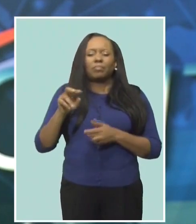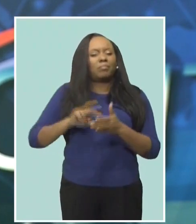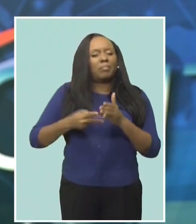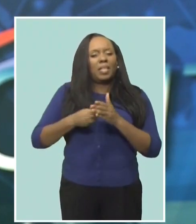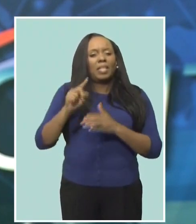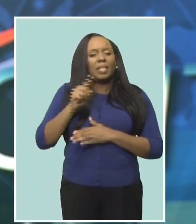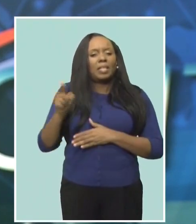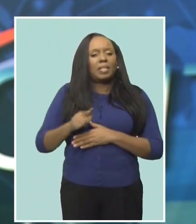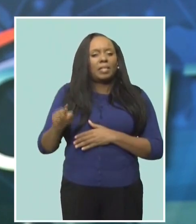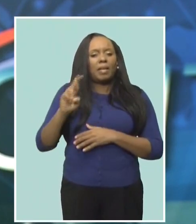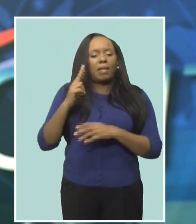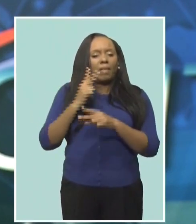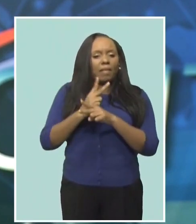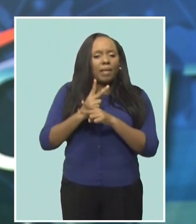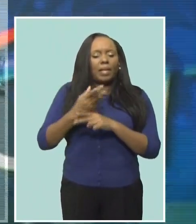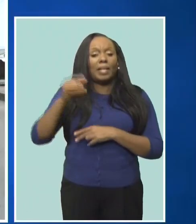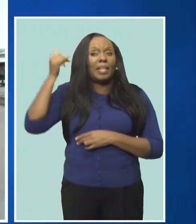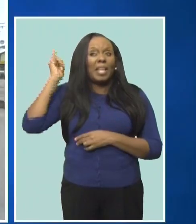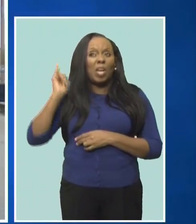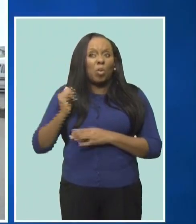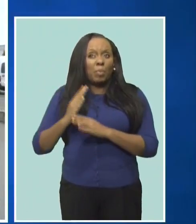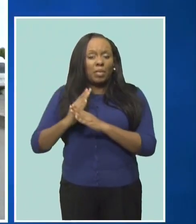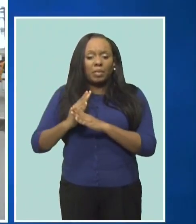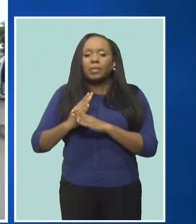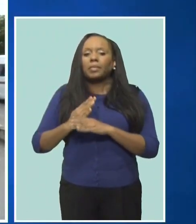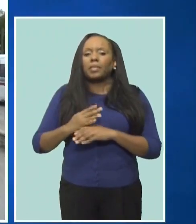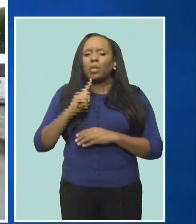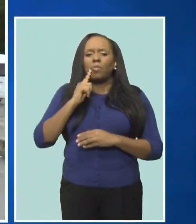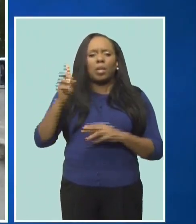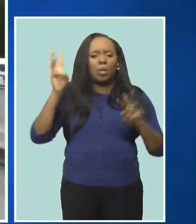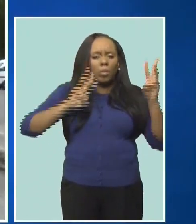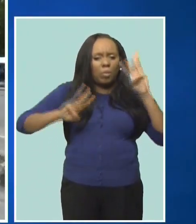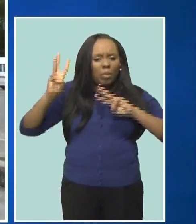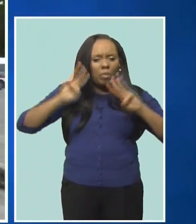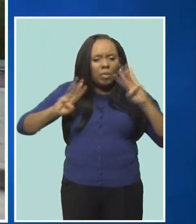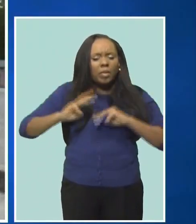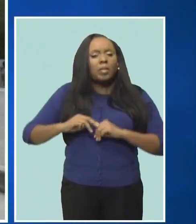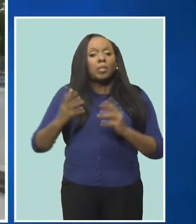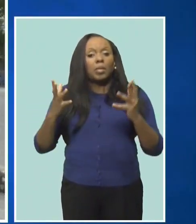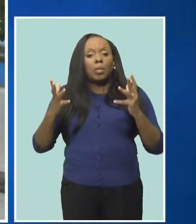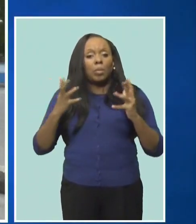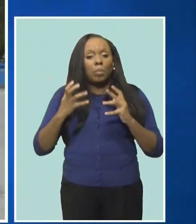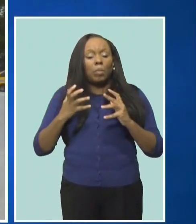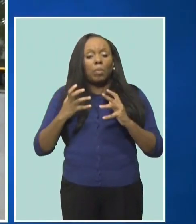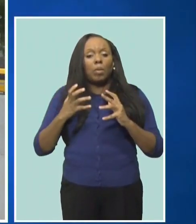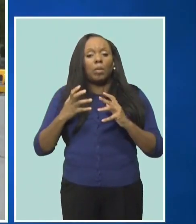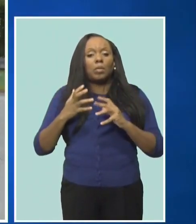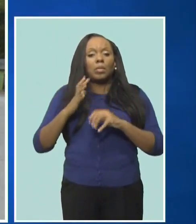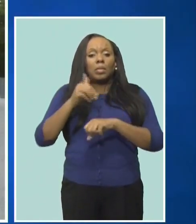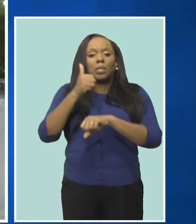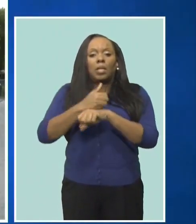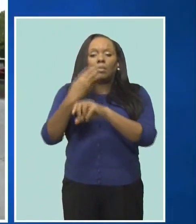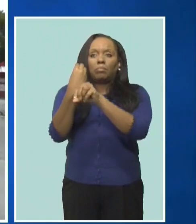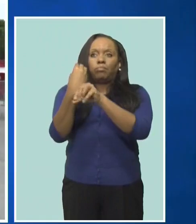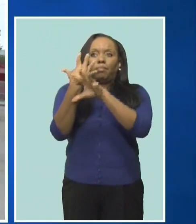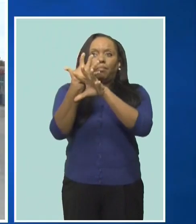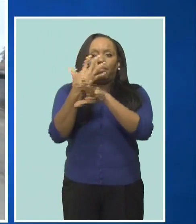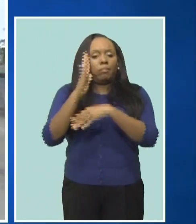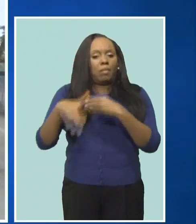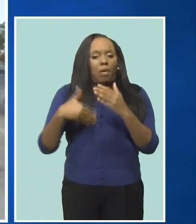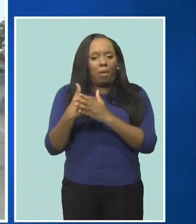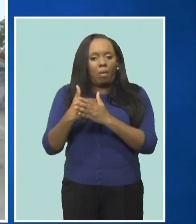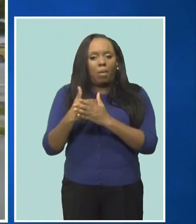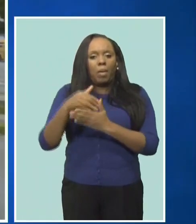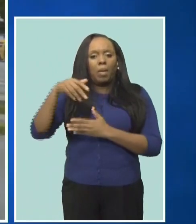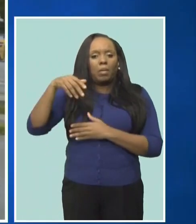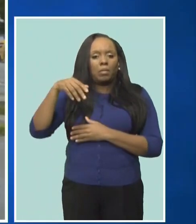The Alliance Owners of Public Transport is especially concerned and is calling on members to instill cameras in all PSVs